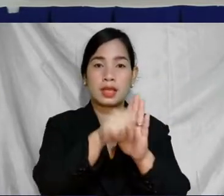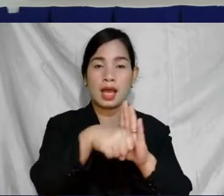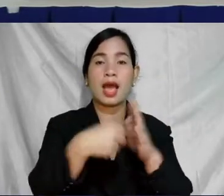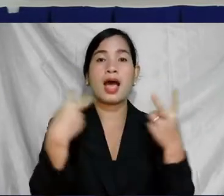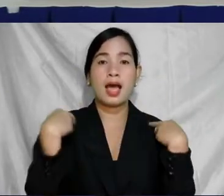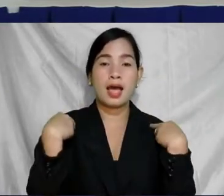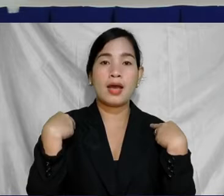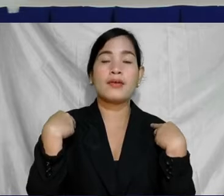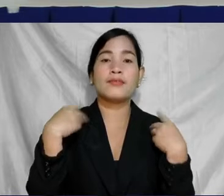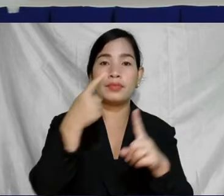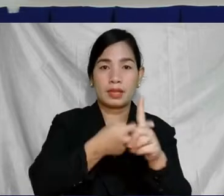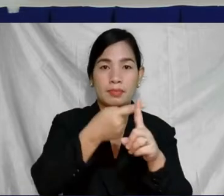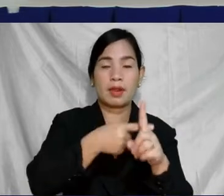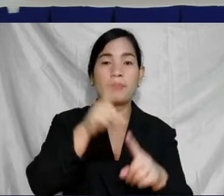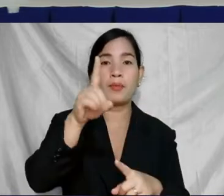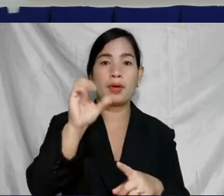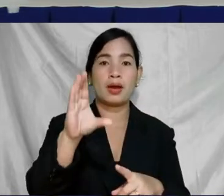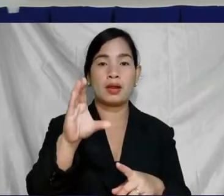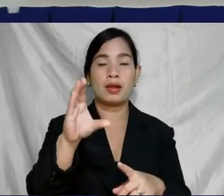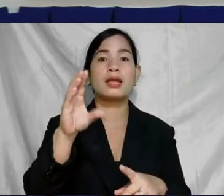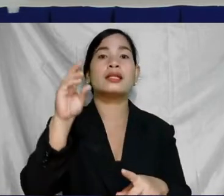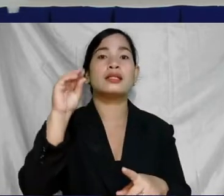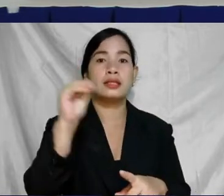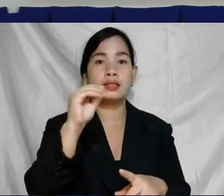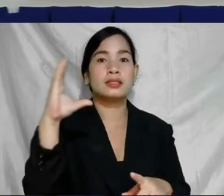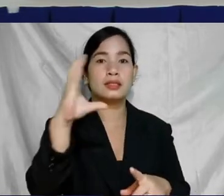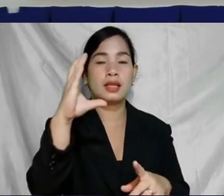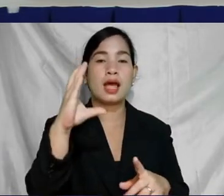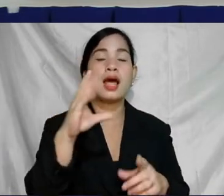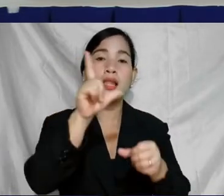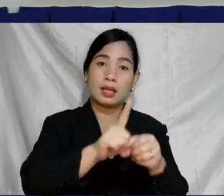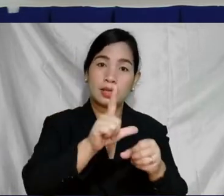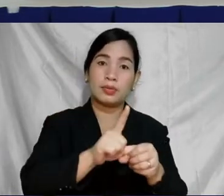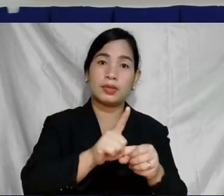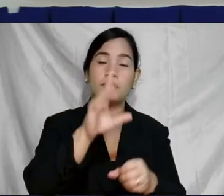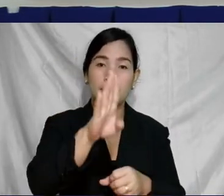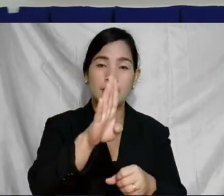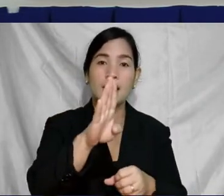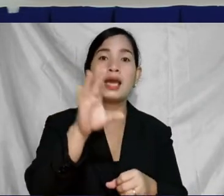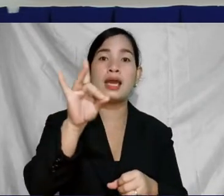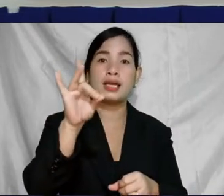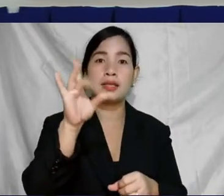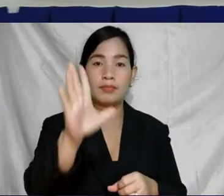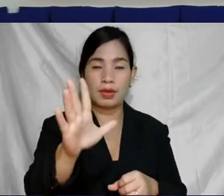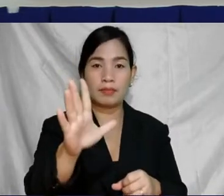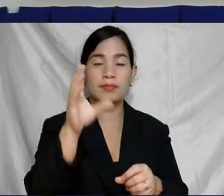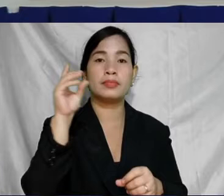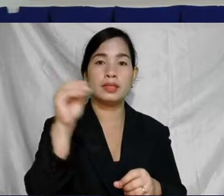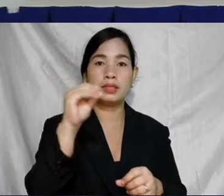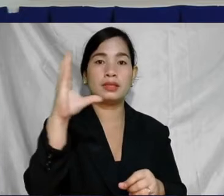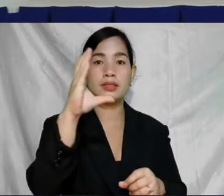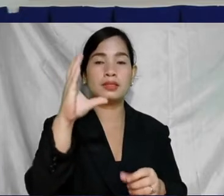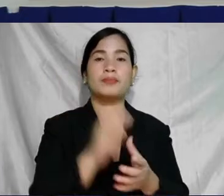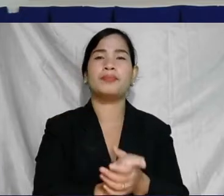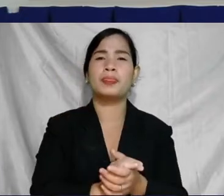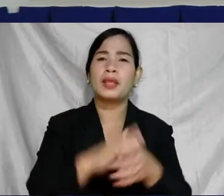degrees Celsius, while liquid B has an 85 degrees Celsius. After 90 seconds, liquid